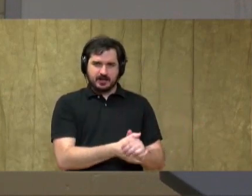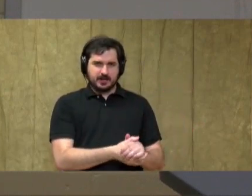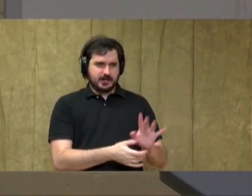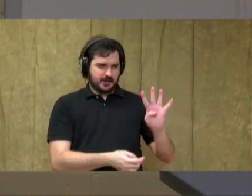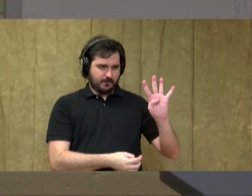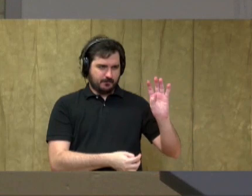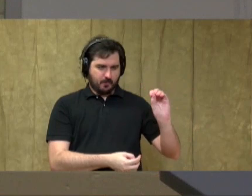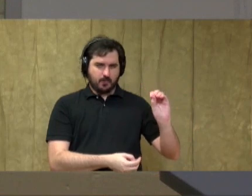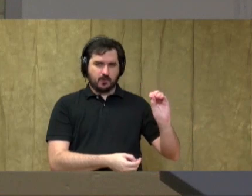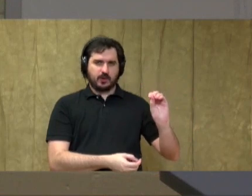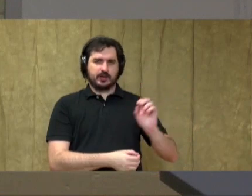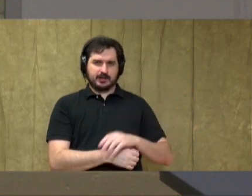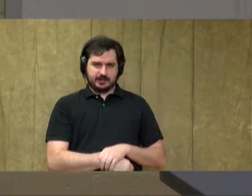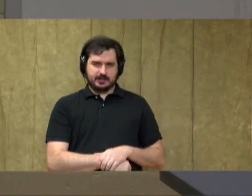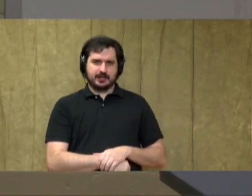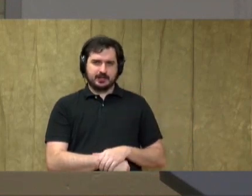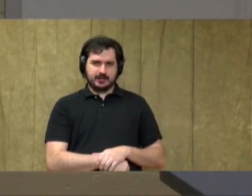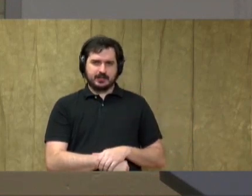40.